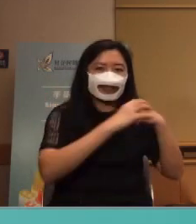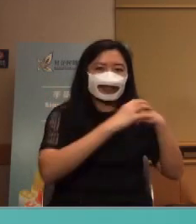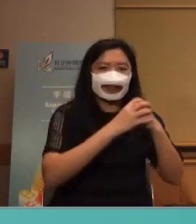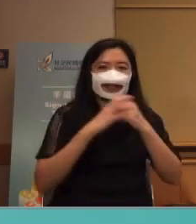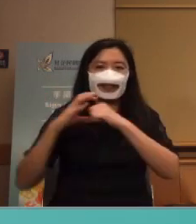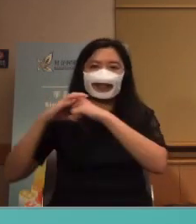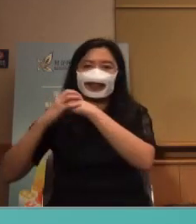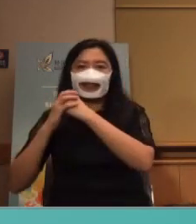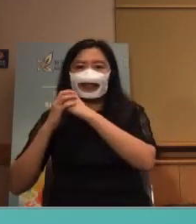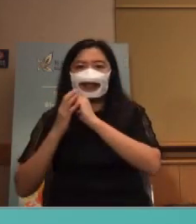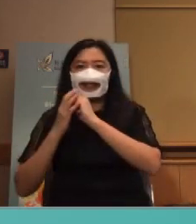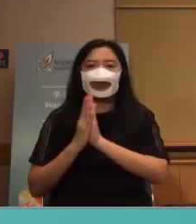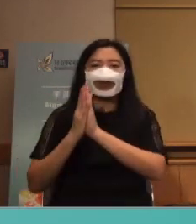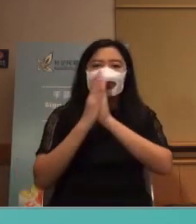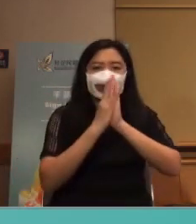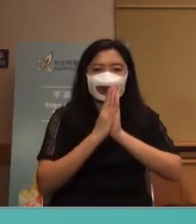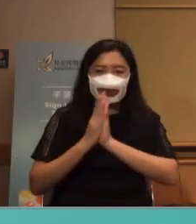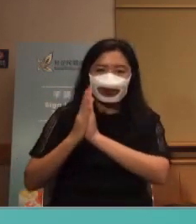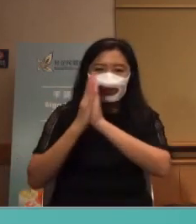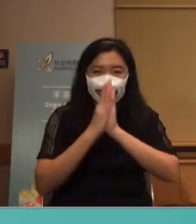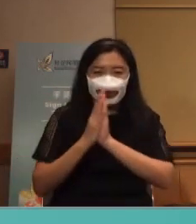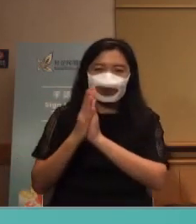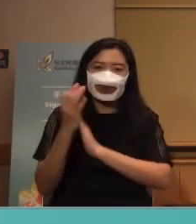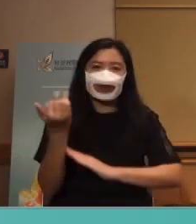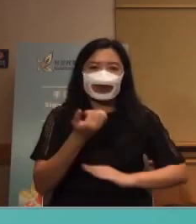resources effectively across different types of spectrum.